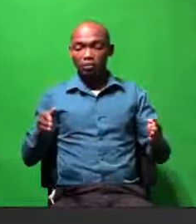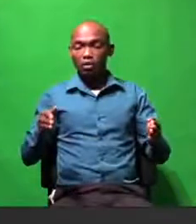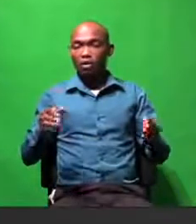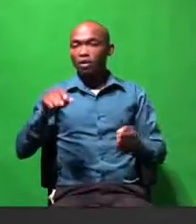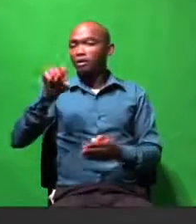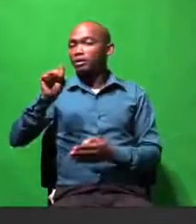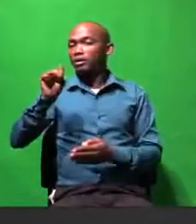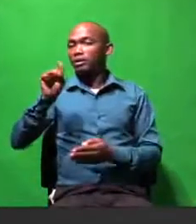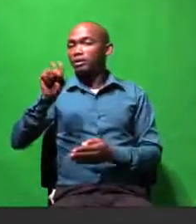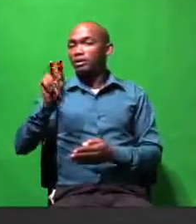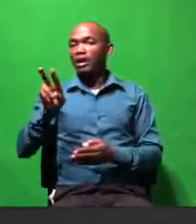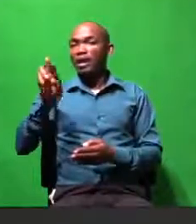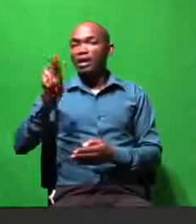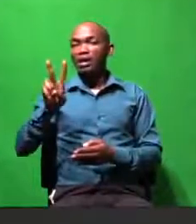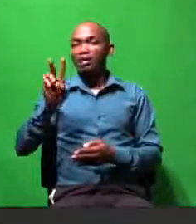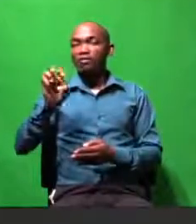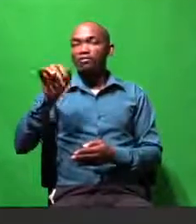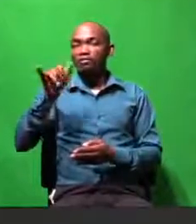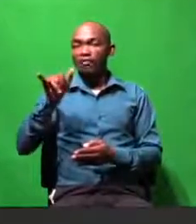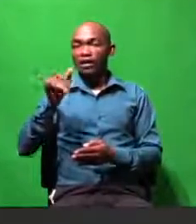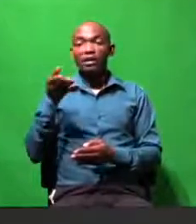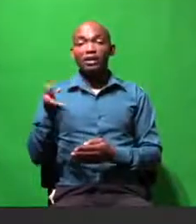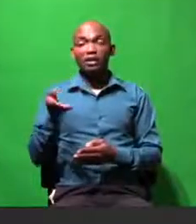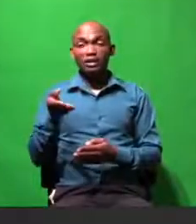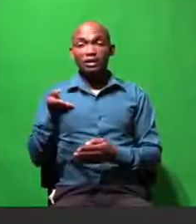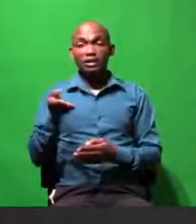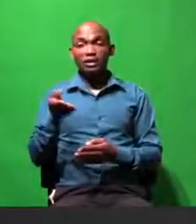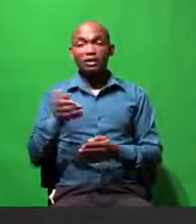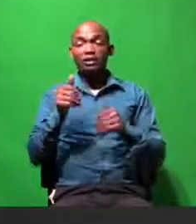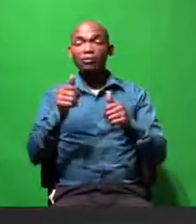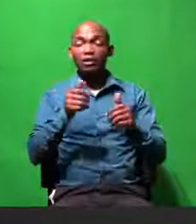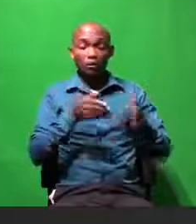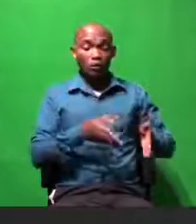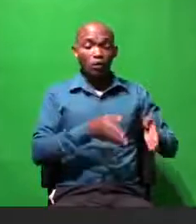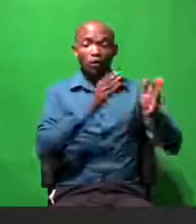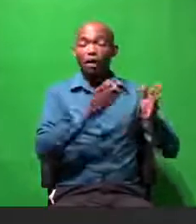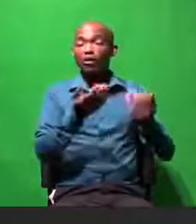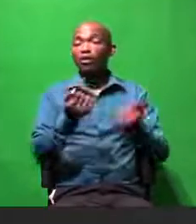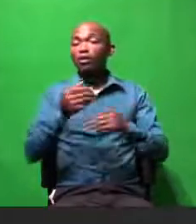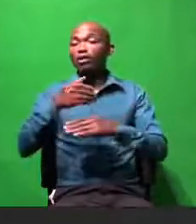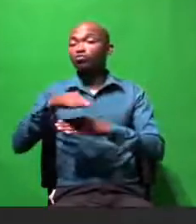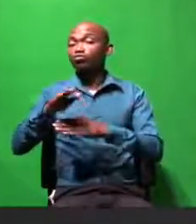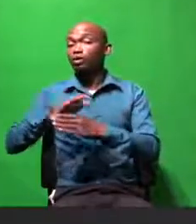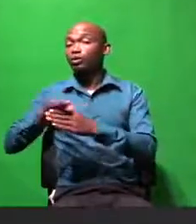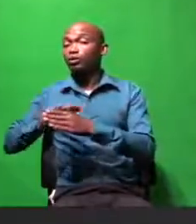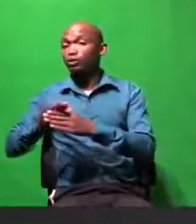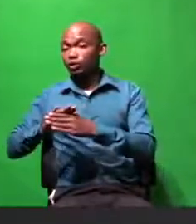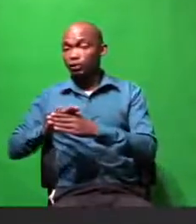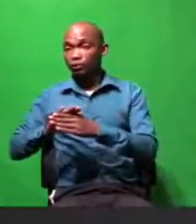surveying. This is a survey according to the method. So today we can begin with a chain